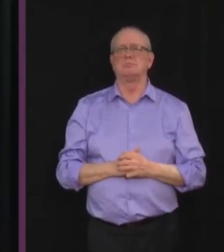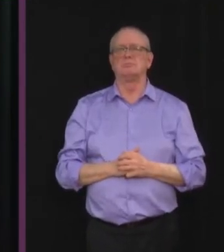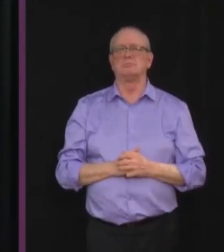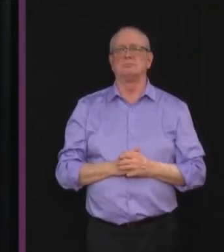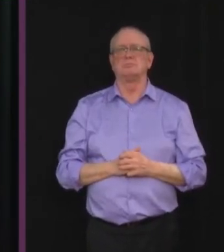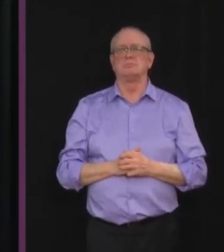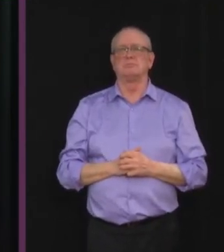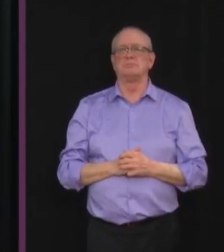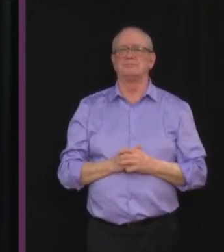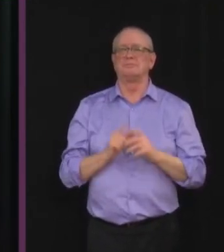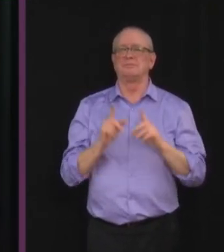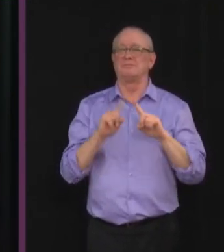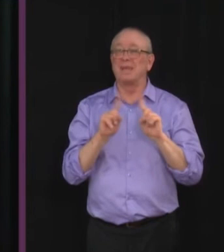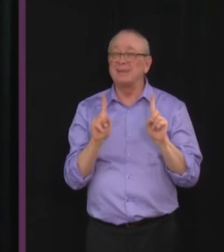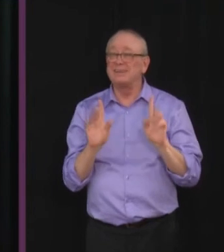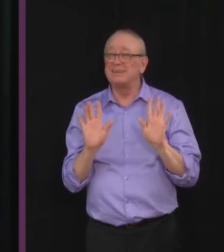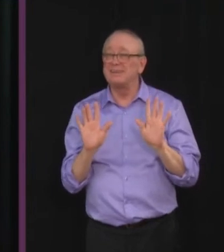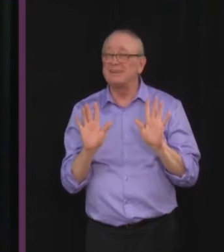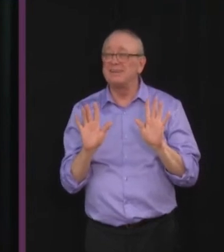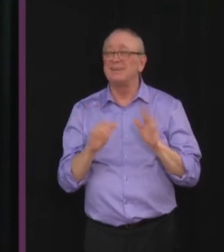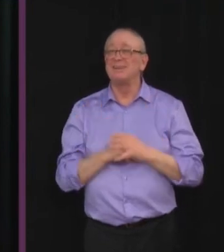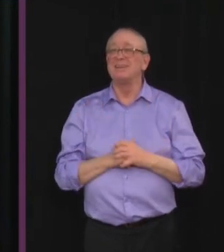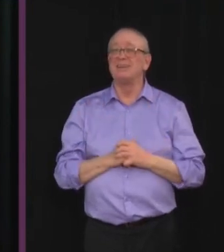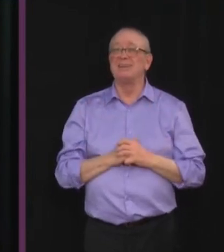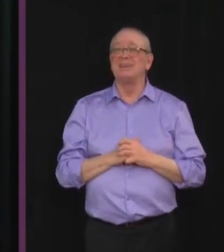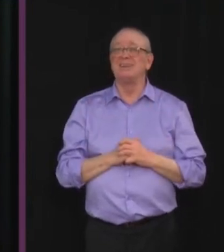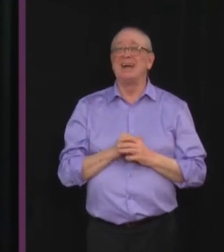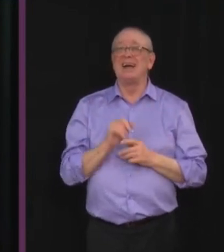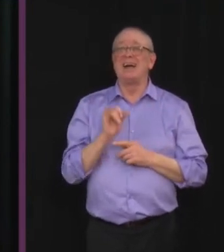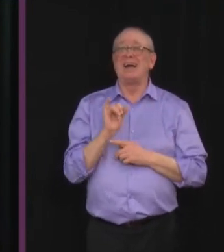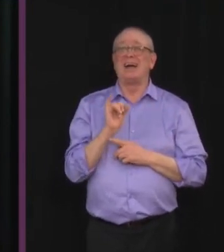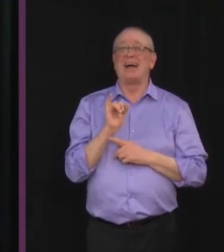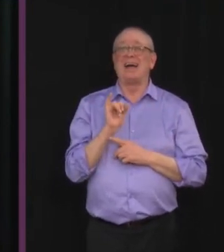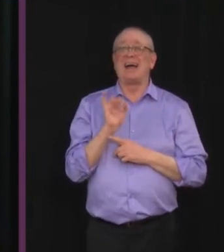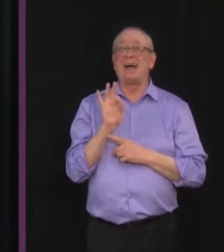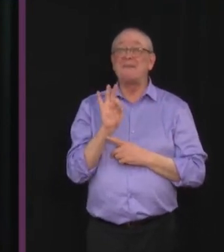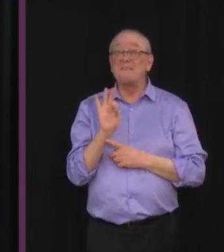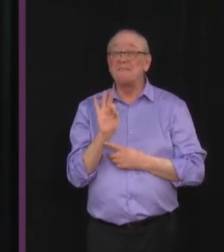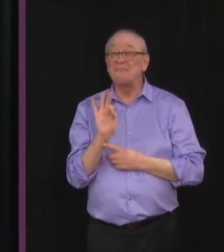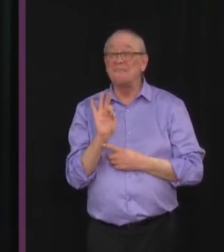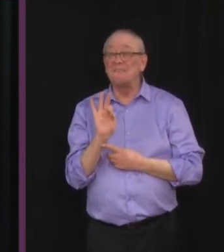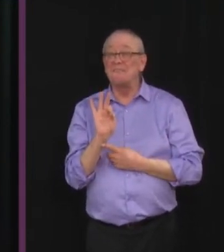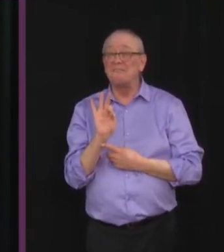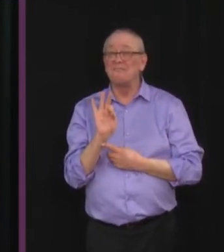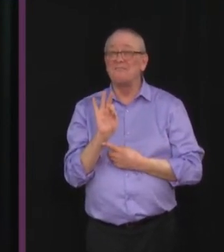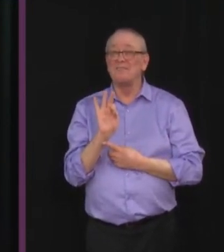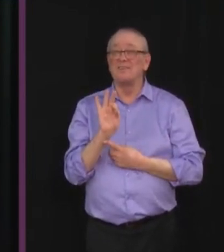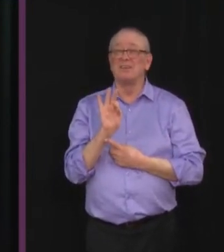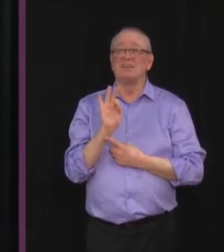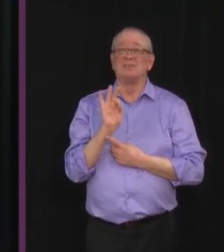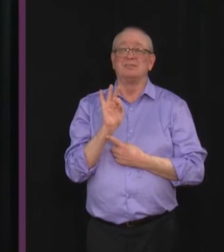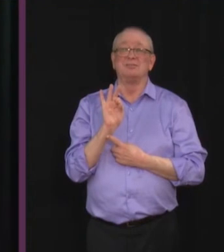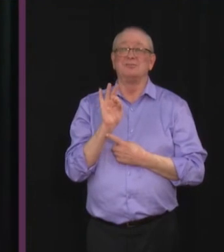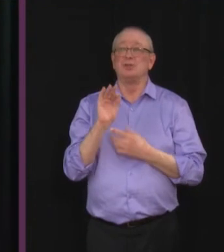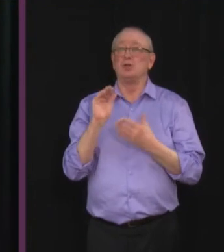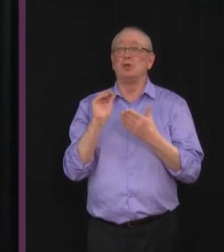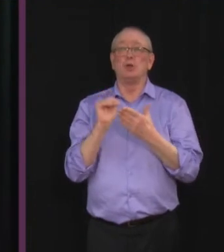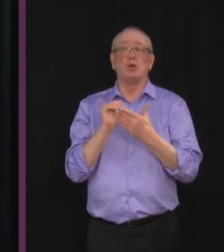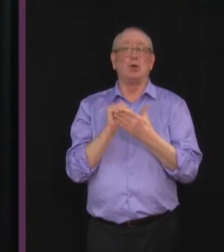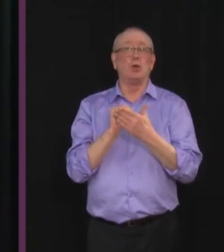But look, if there was any need for, if there was suddenly an approval for a vaccine